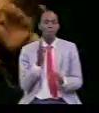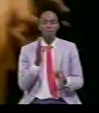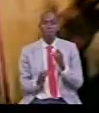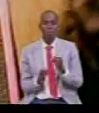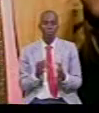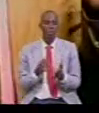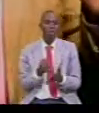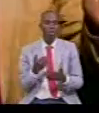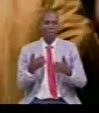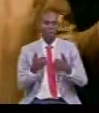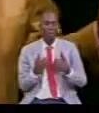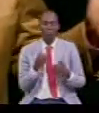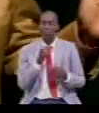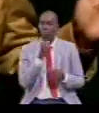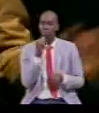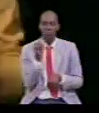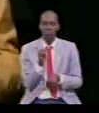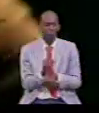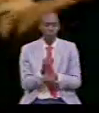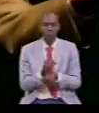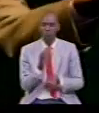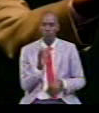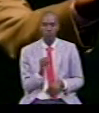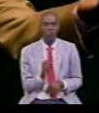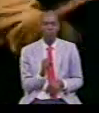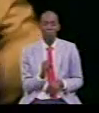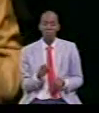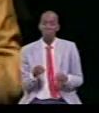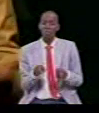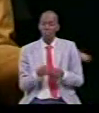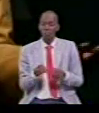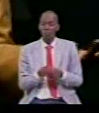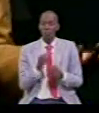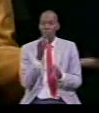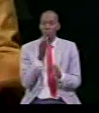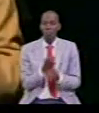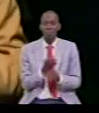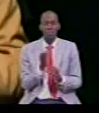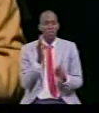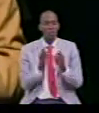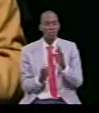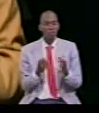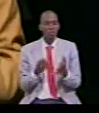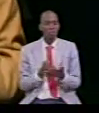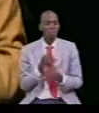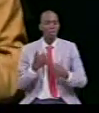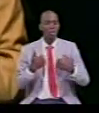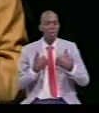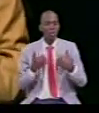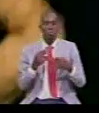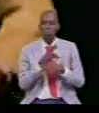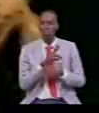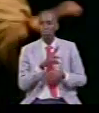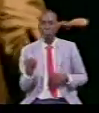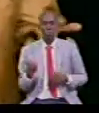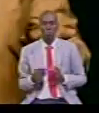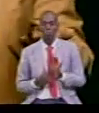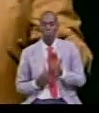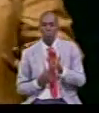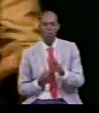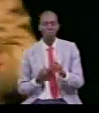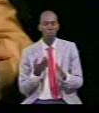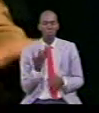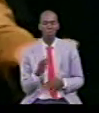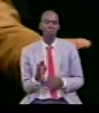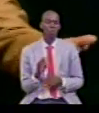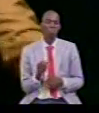has not works, even faith, if it has no expression, even